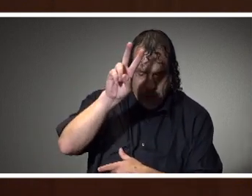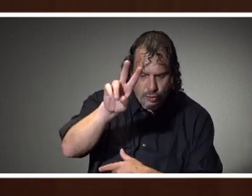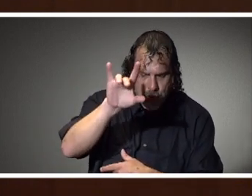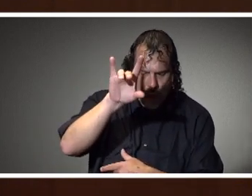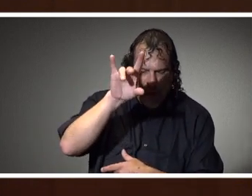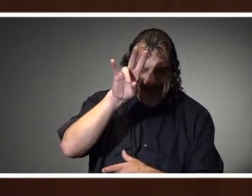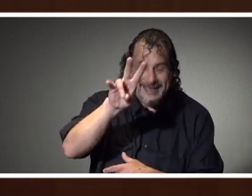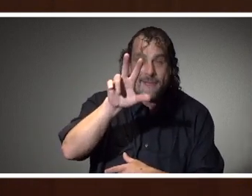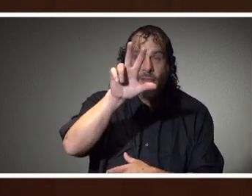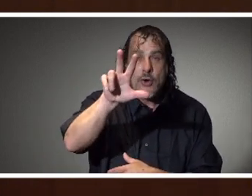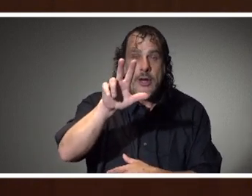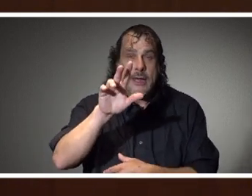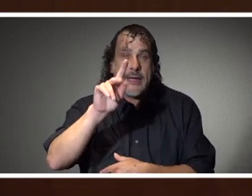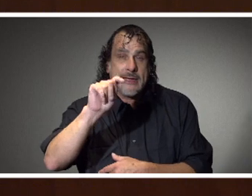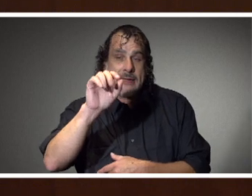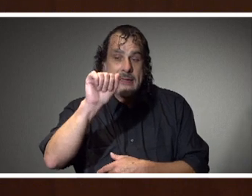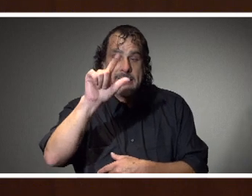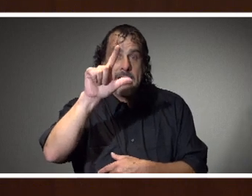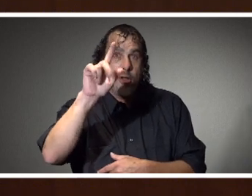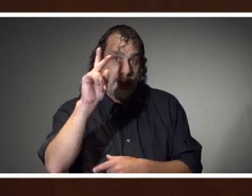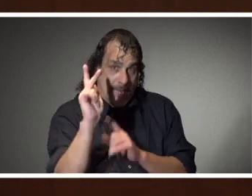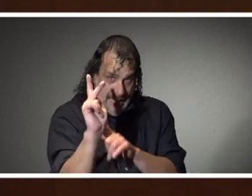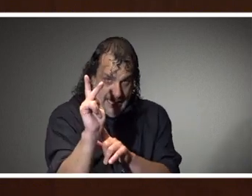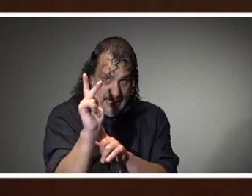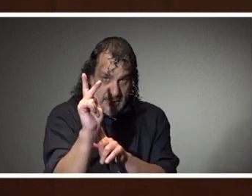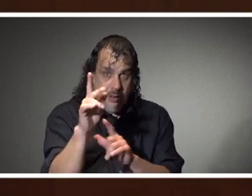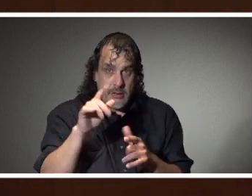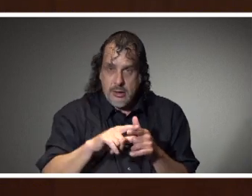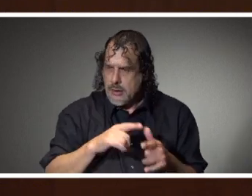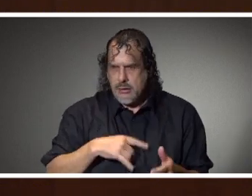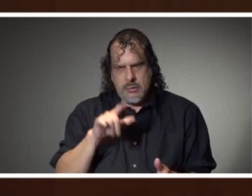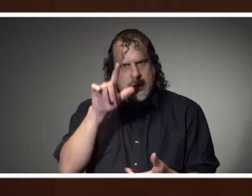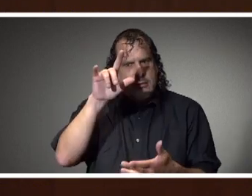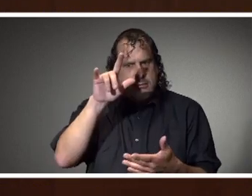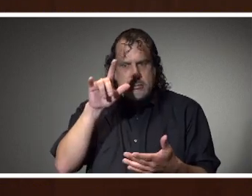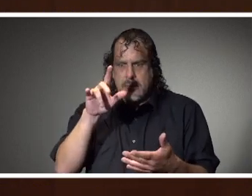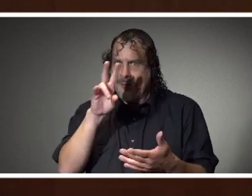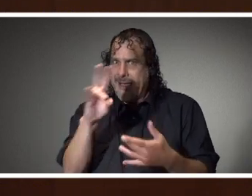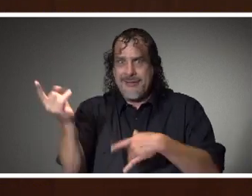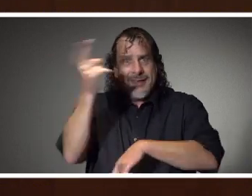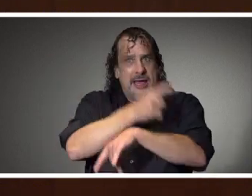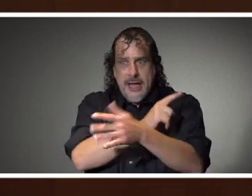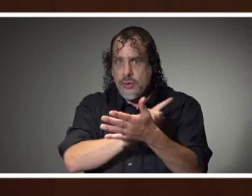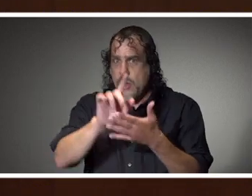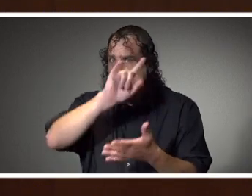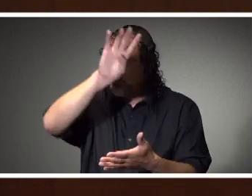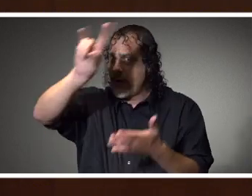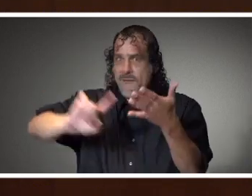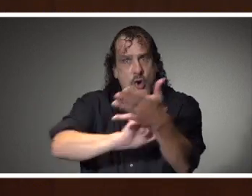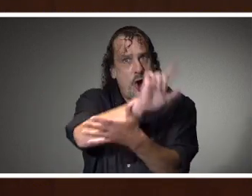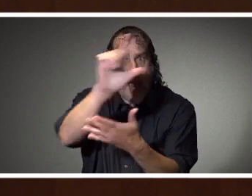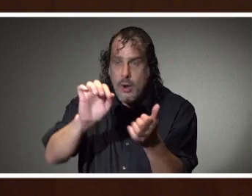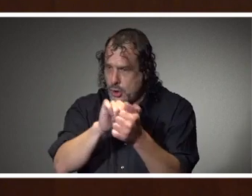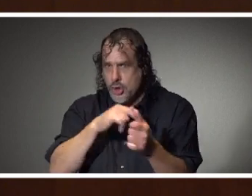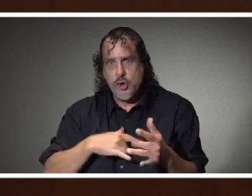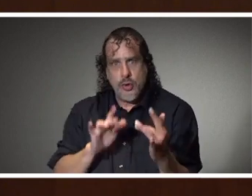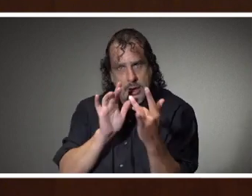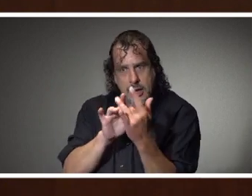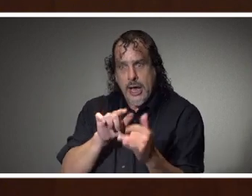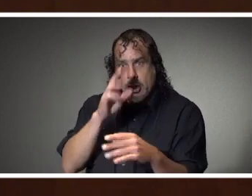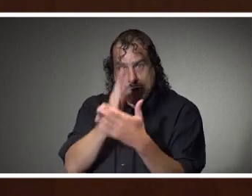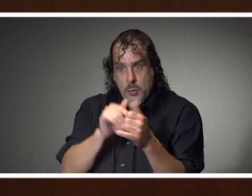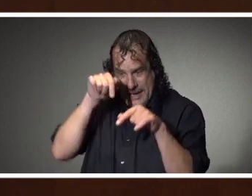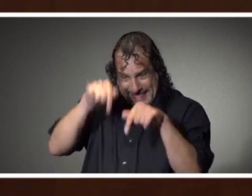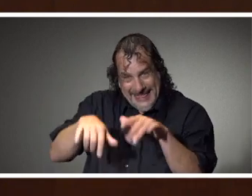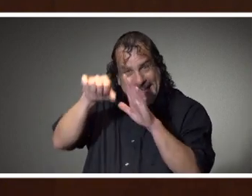1-800-273-TALK. 24 hours a day, 7 days a week. You call that number, you will be connected with someone in your state, in